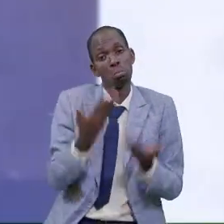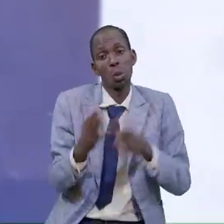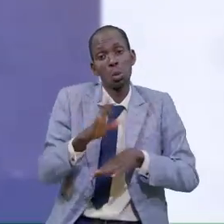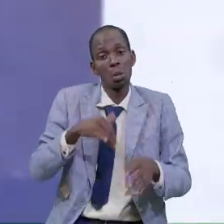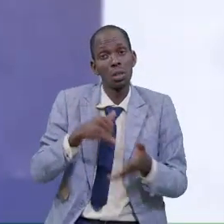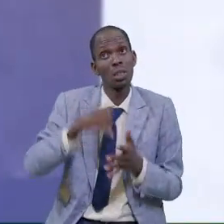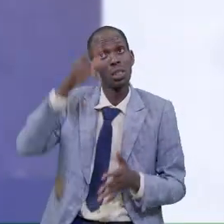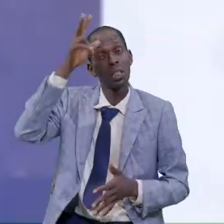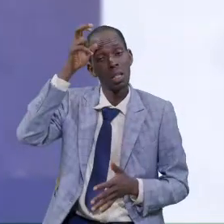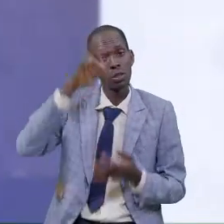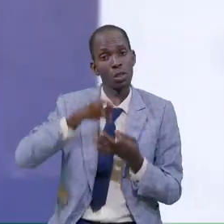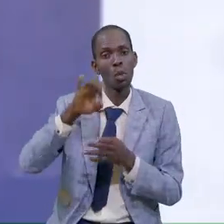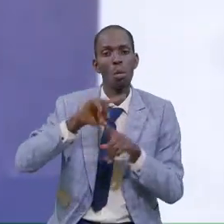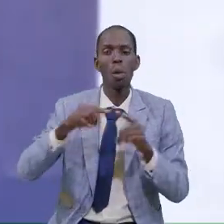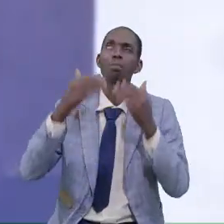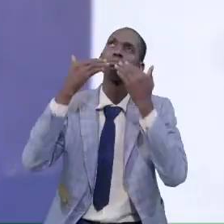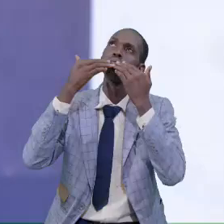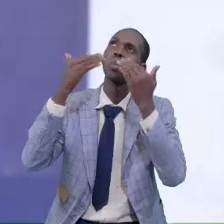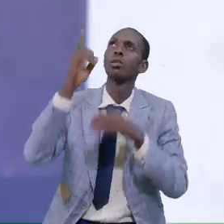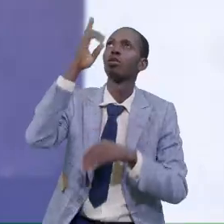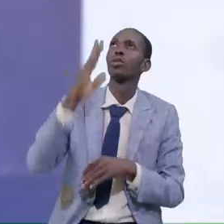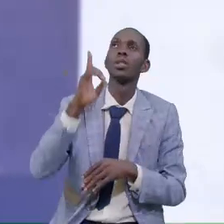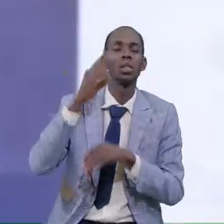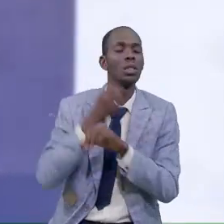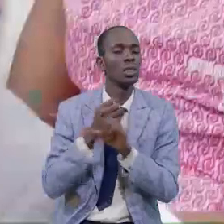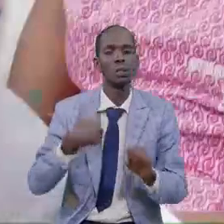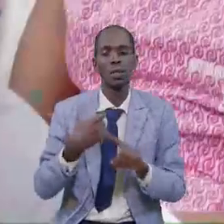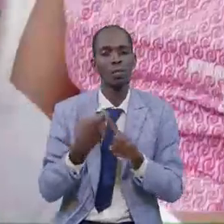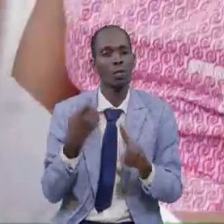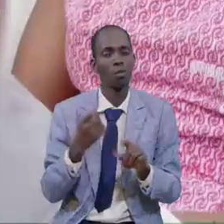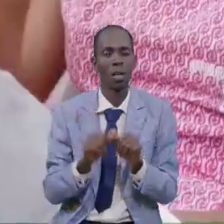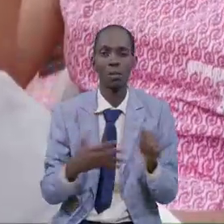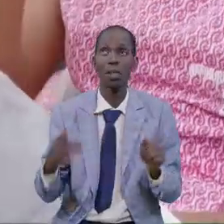saved me from everything. He did it for me, he will do it for you.